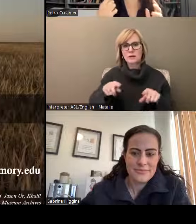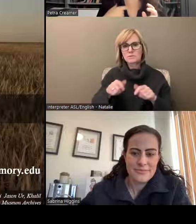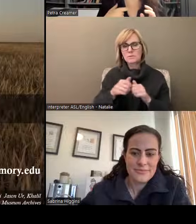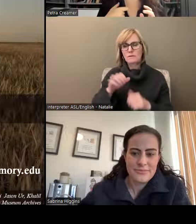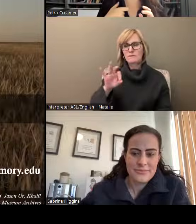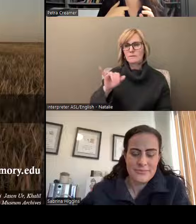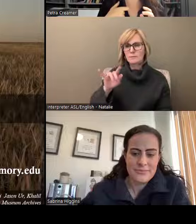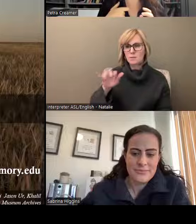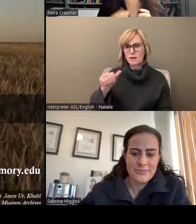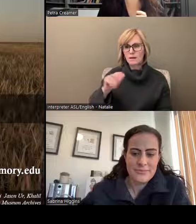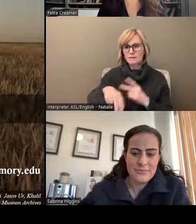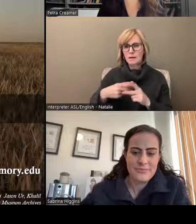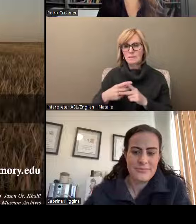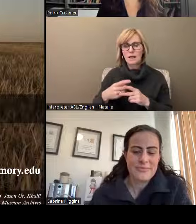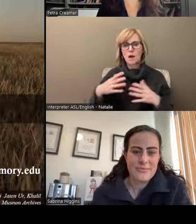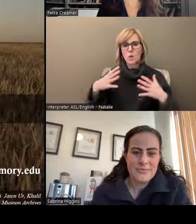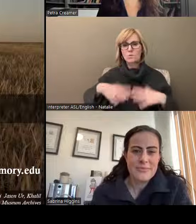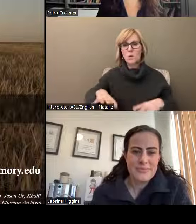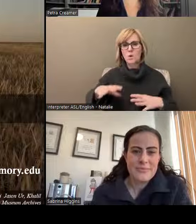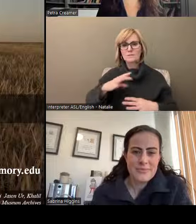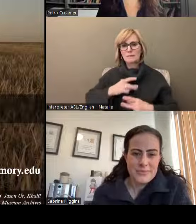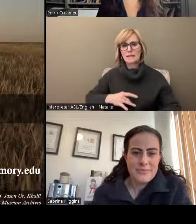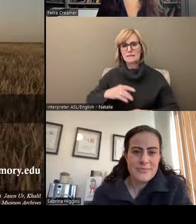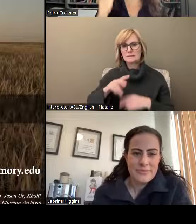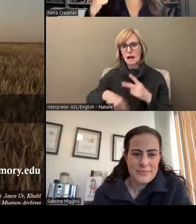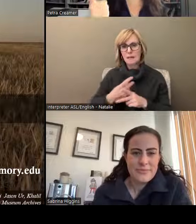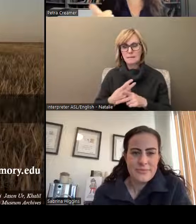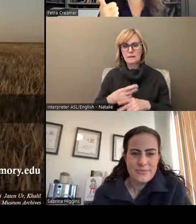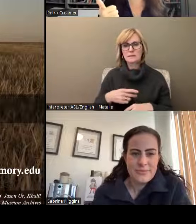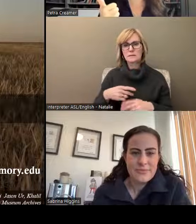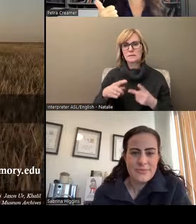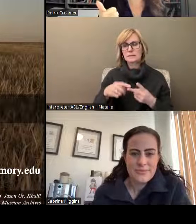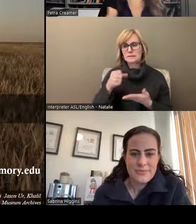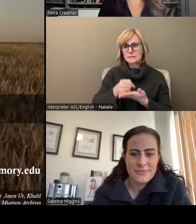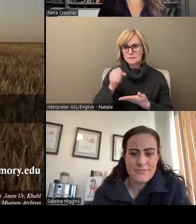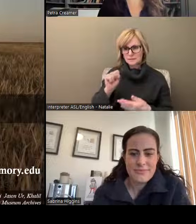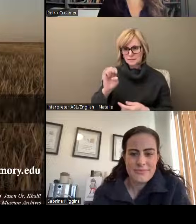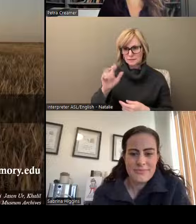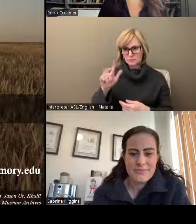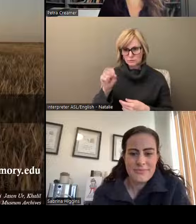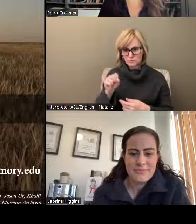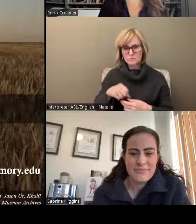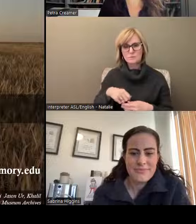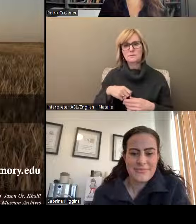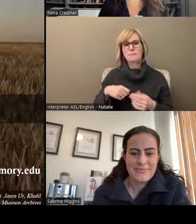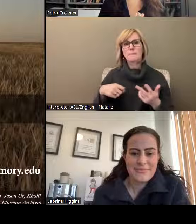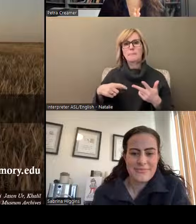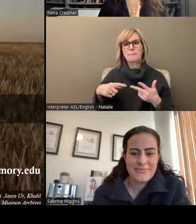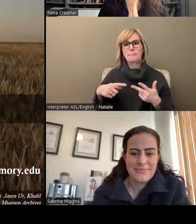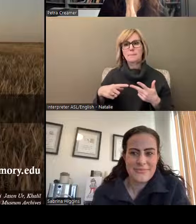fibula types, so clothespin types at this point in time. Seals, like I said, are a big one.